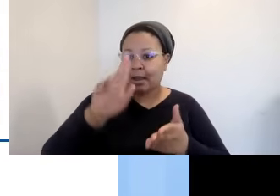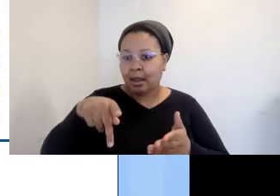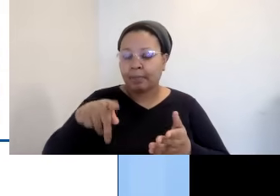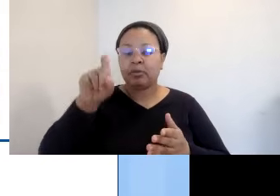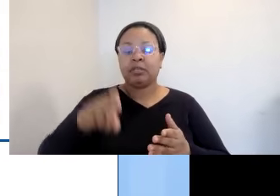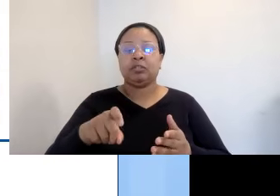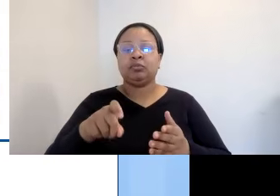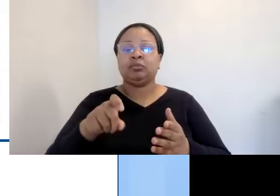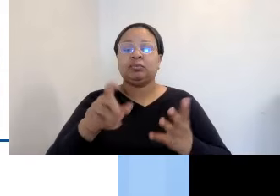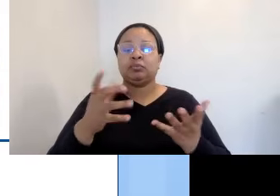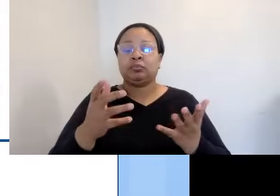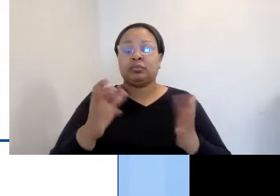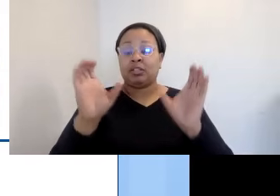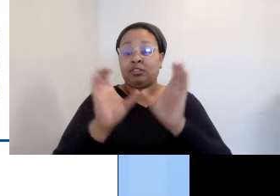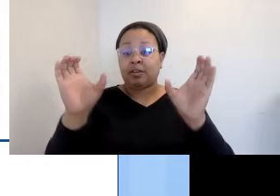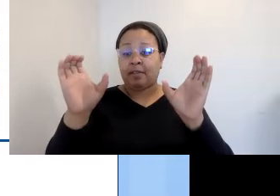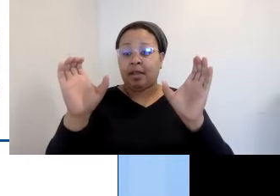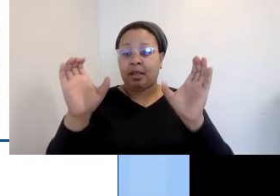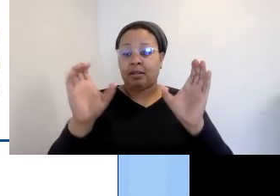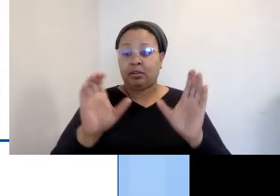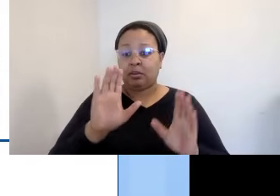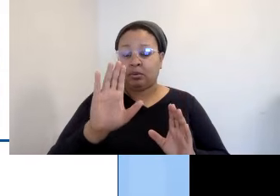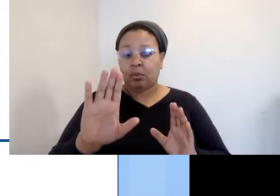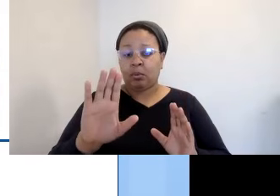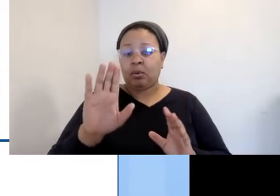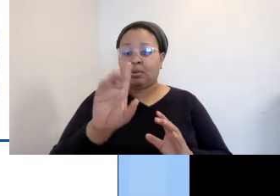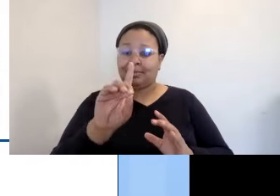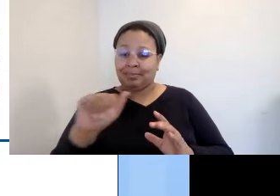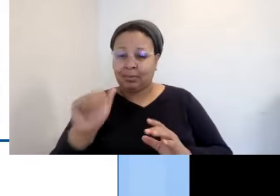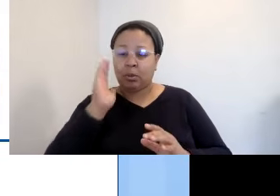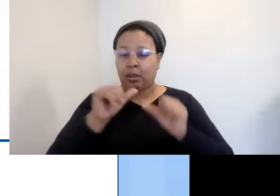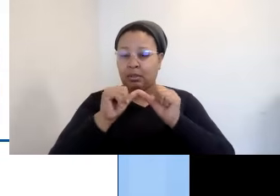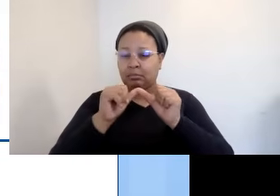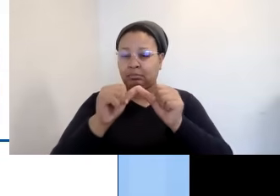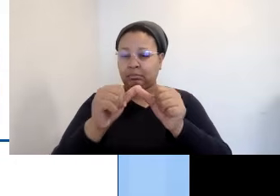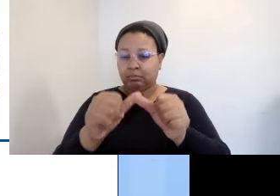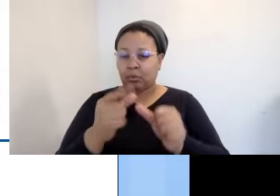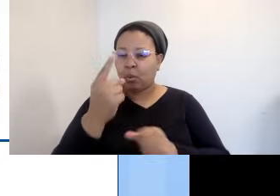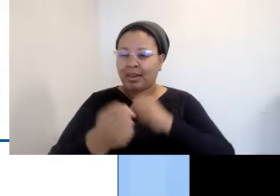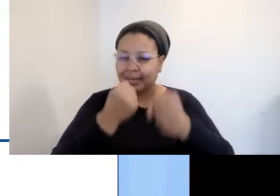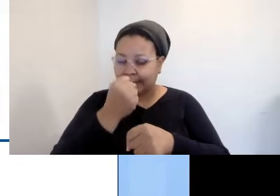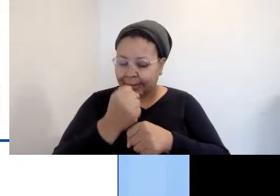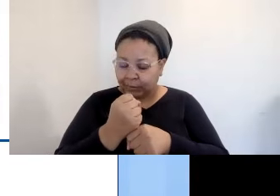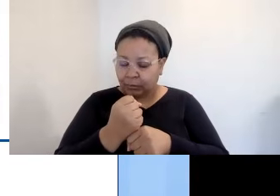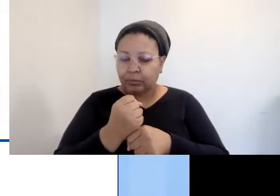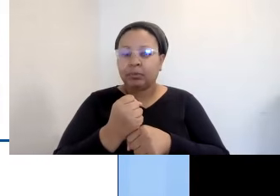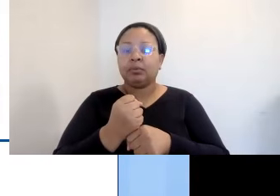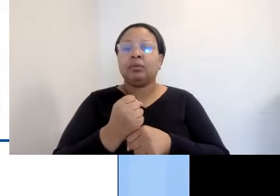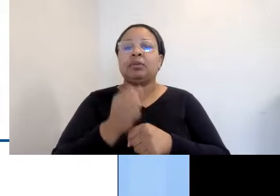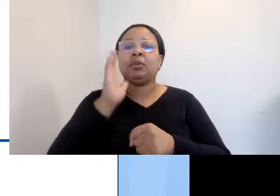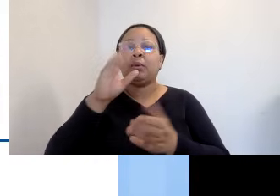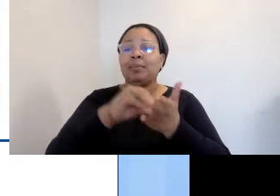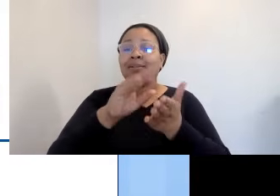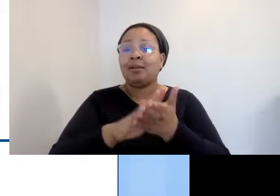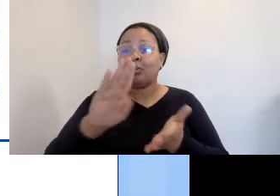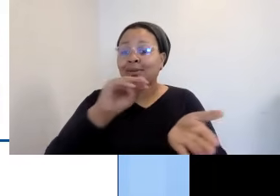certify that the condition has lasted or is expected to last for at least a year. You're going to input your physician's name,